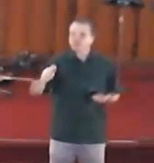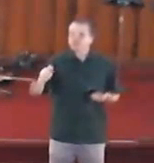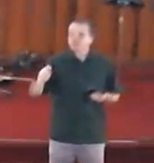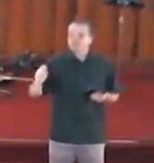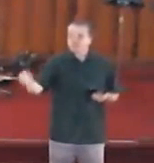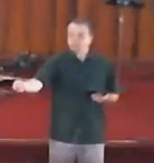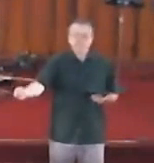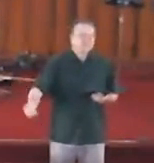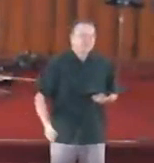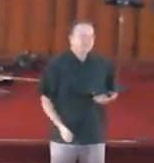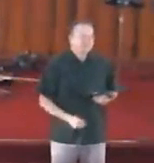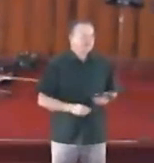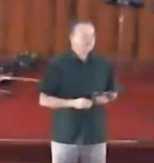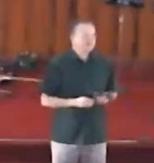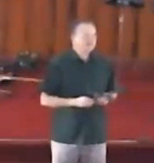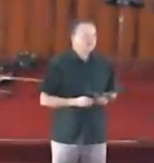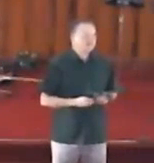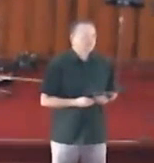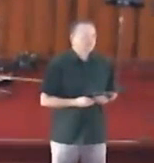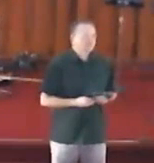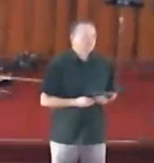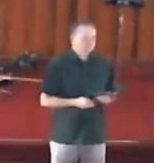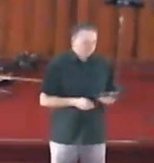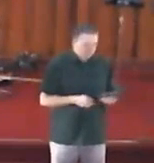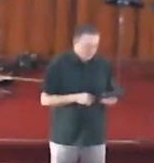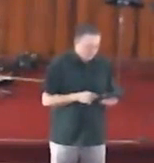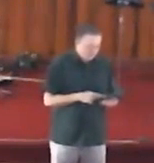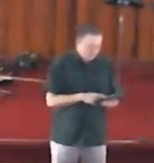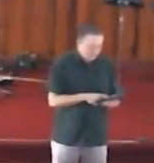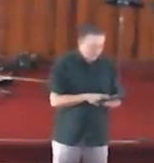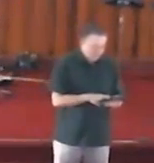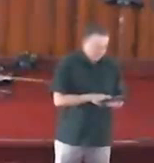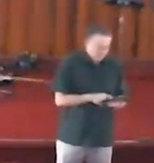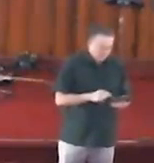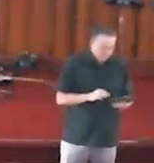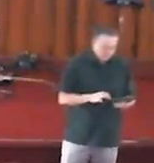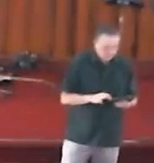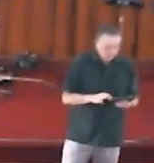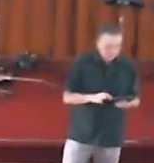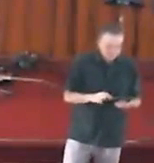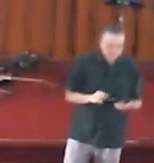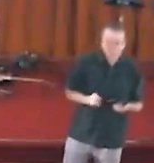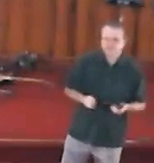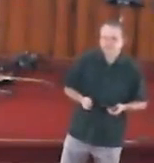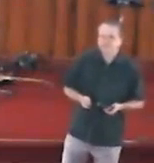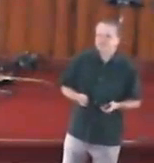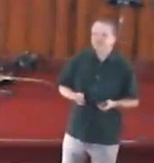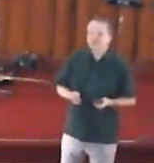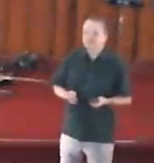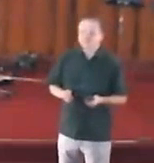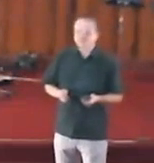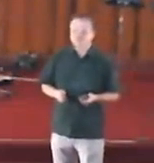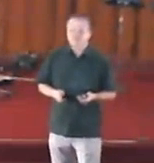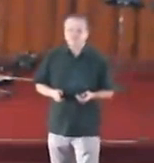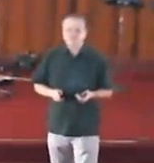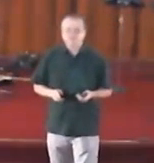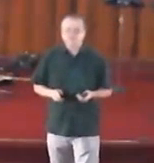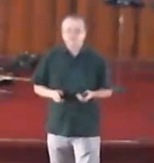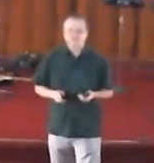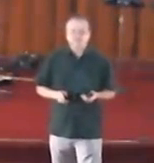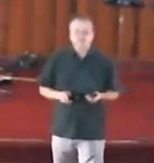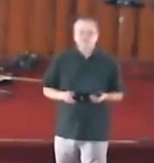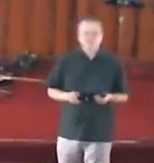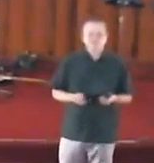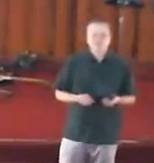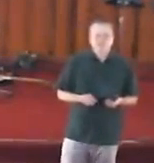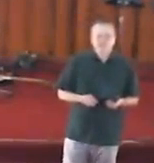le darás una piedra. Another one of the Gospels explains this in a different way. It says, just like if a son asks for bread, the father